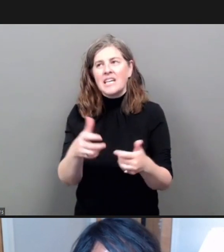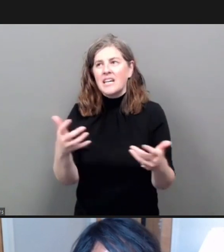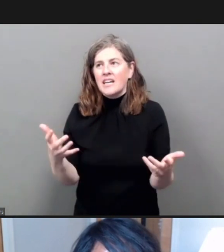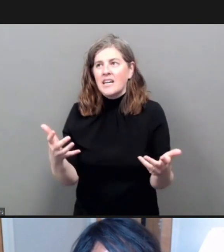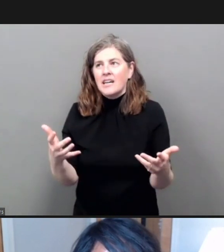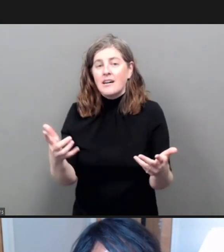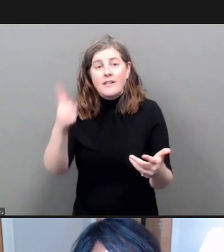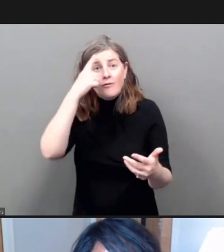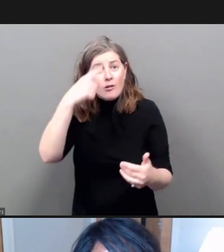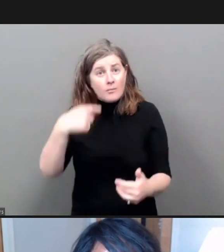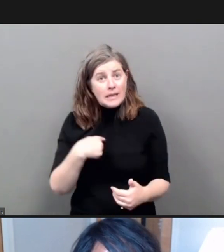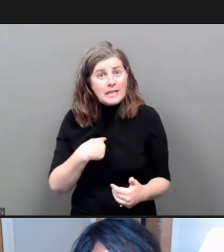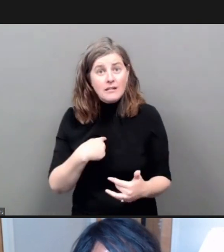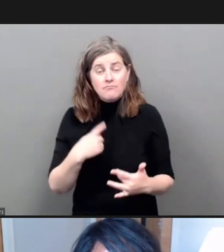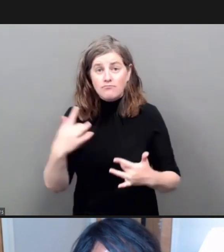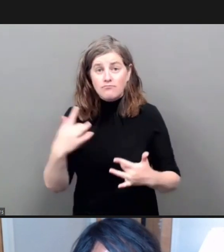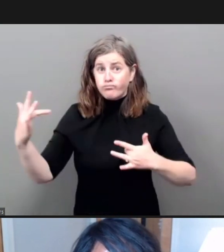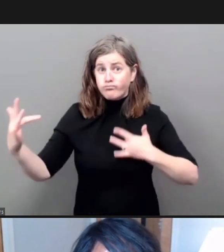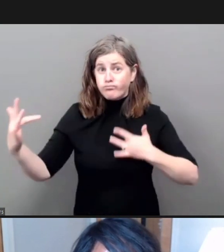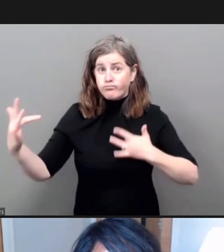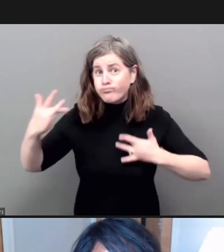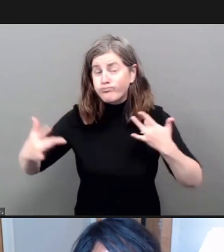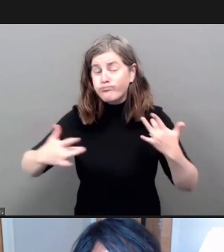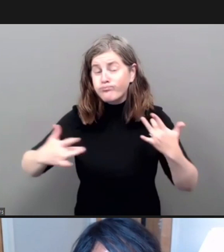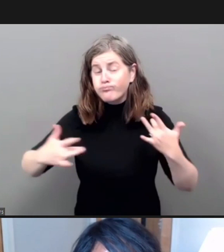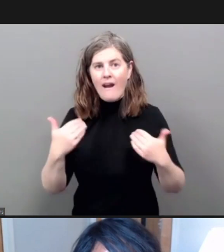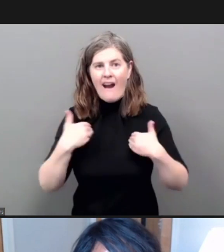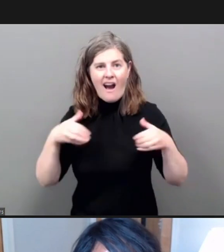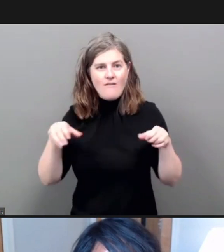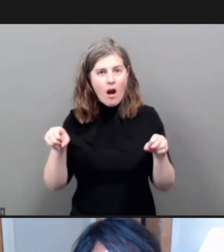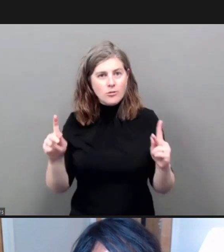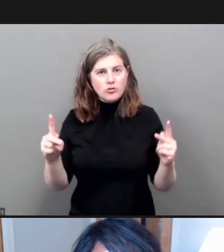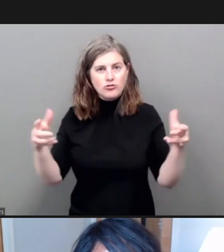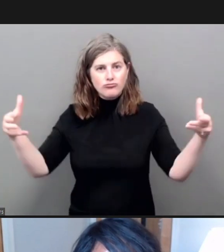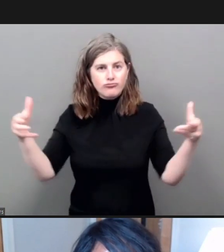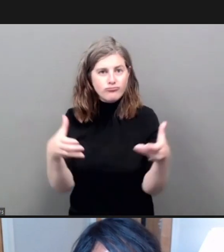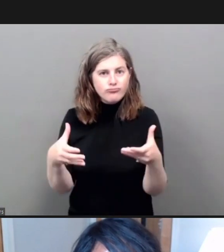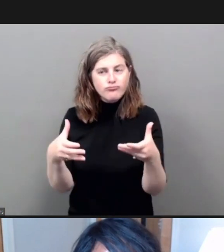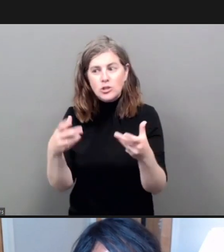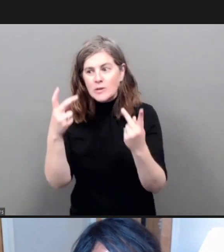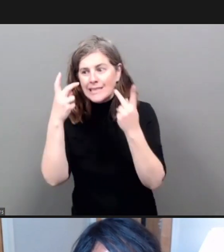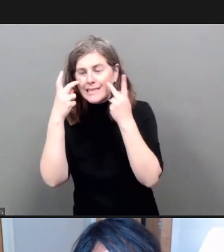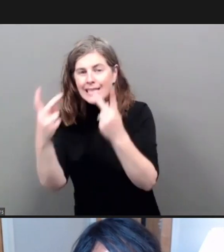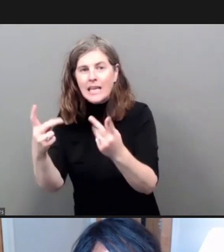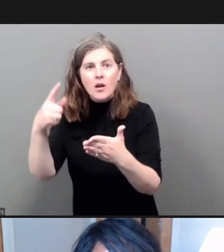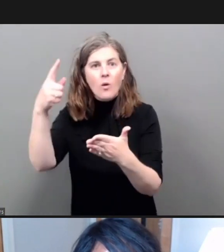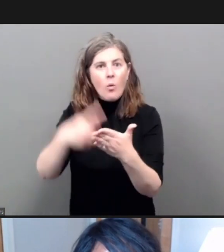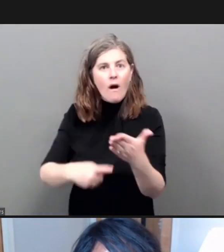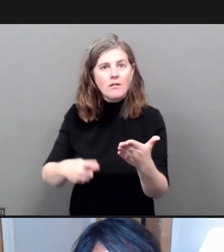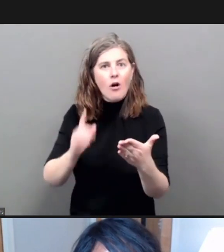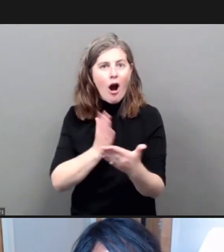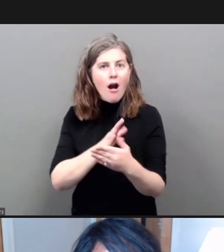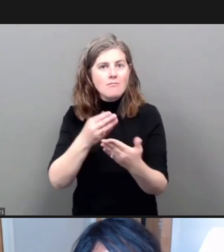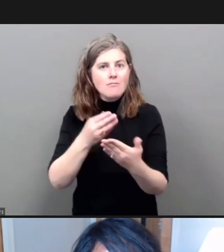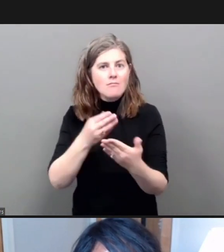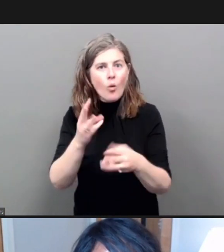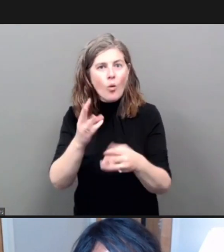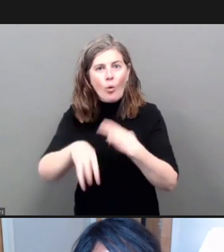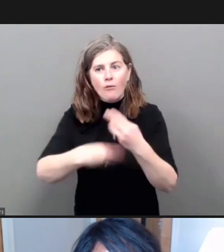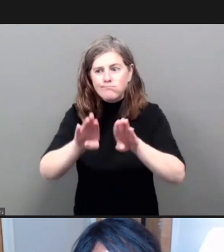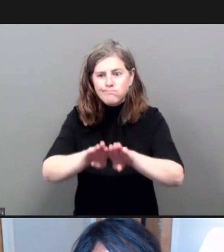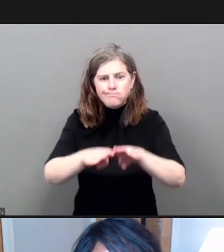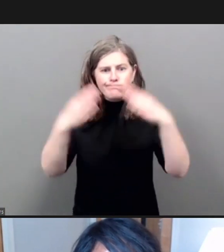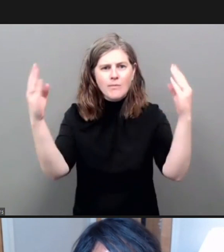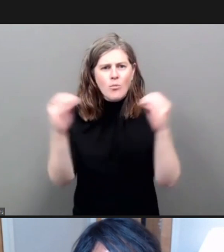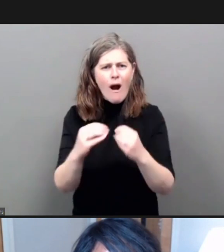for me, I get really excited when we have opportunities to see the economy open more. Not because I need to go to